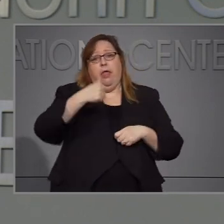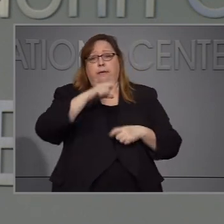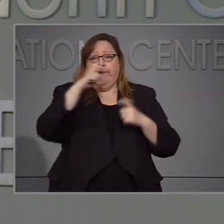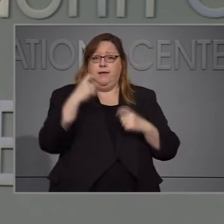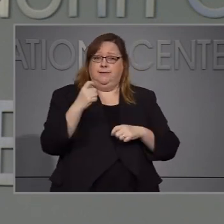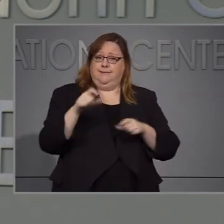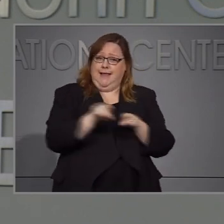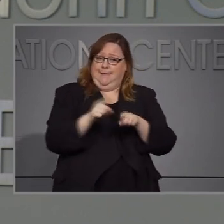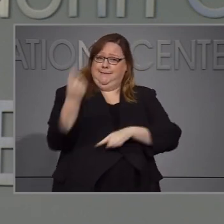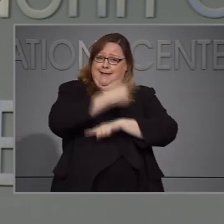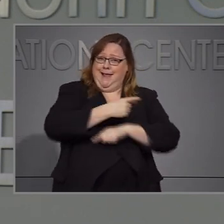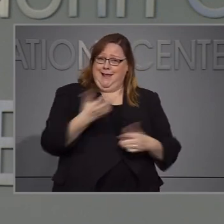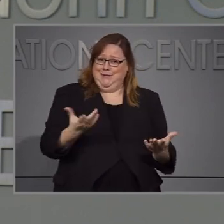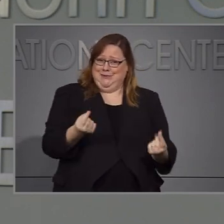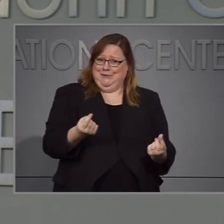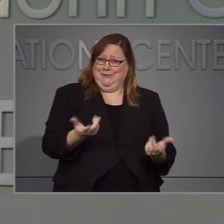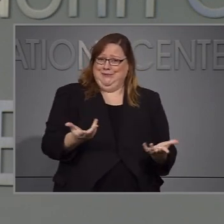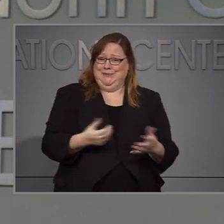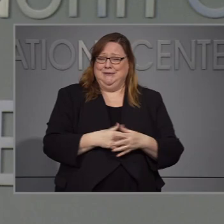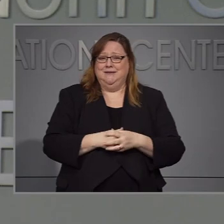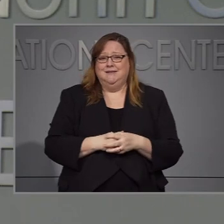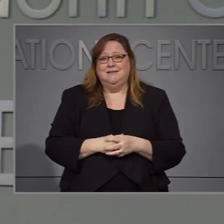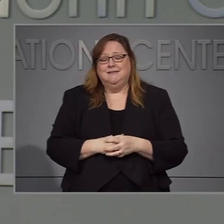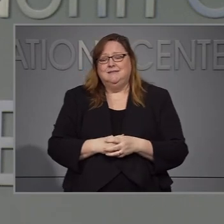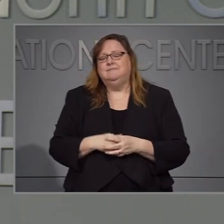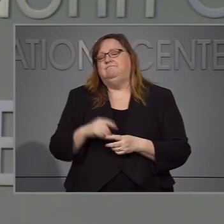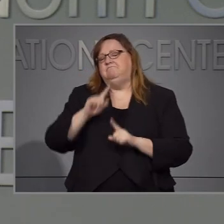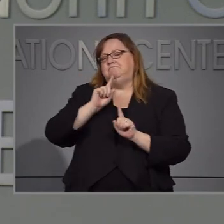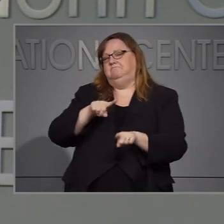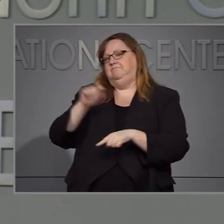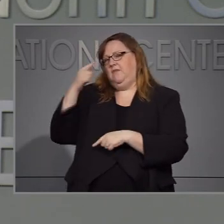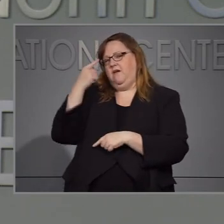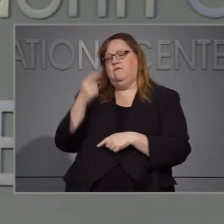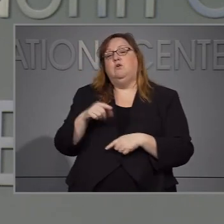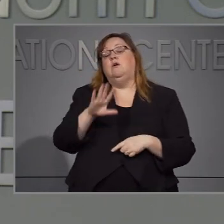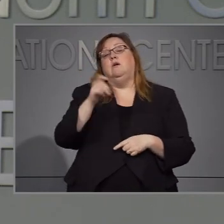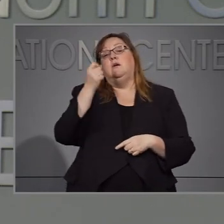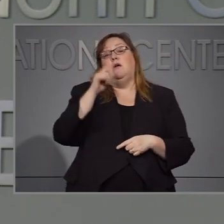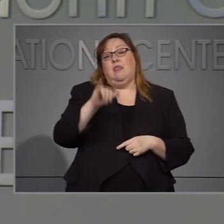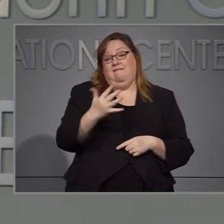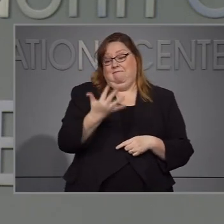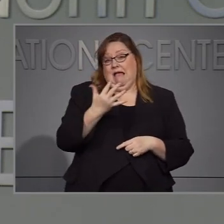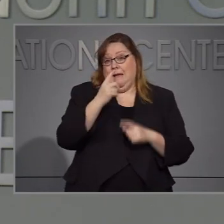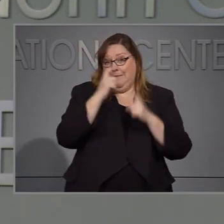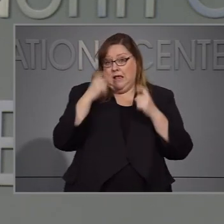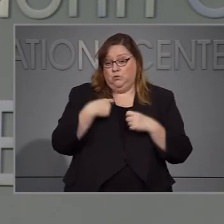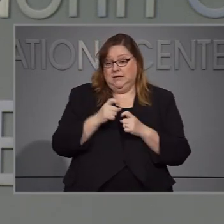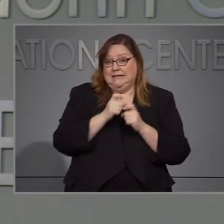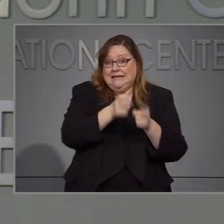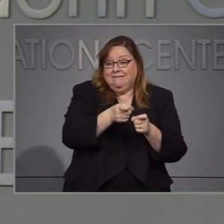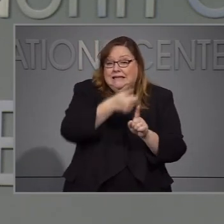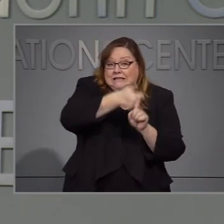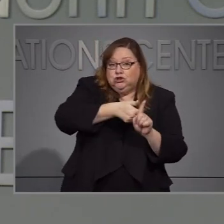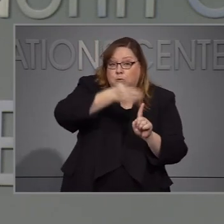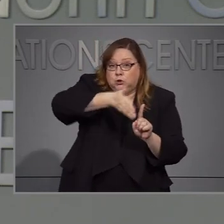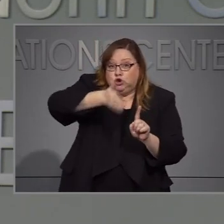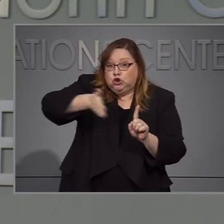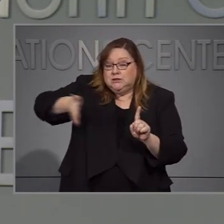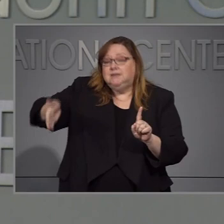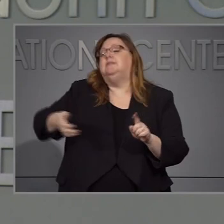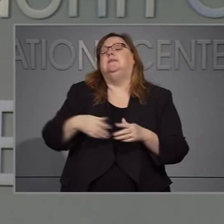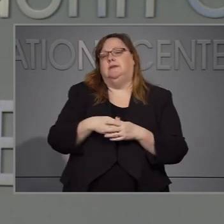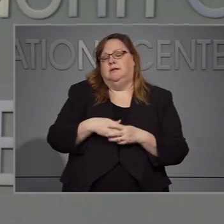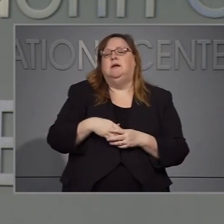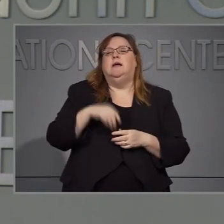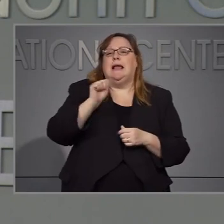First, there are five reusable, washable masks. So they're a mask that children